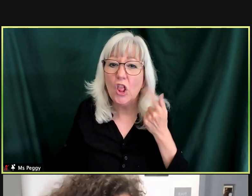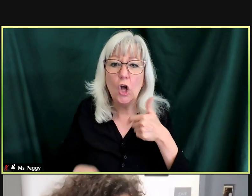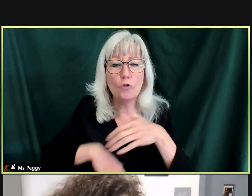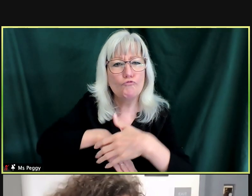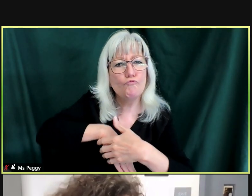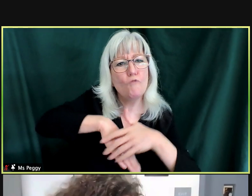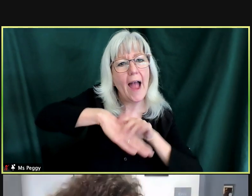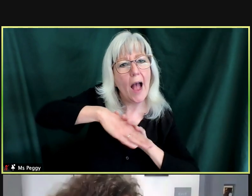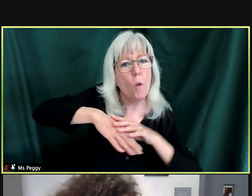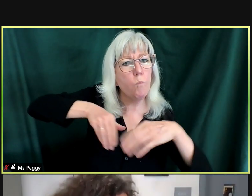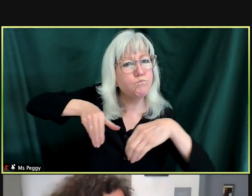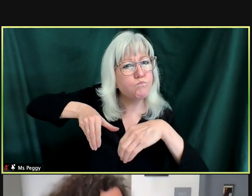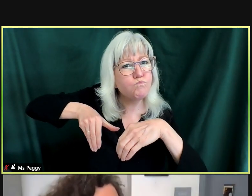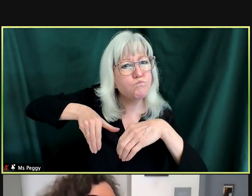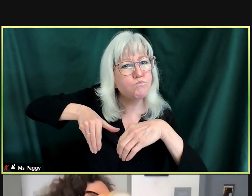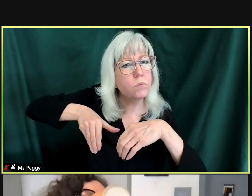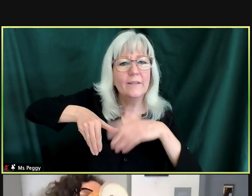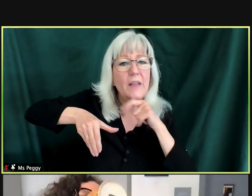round.